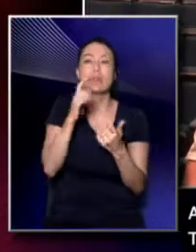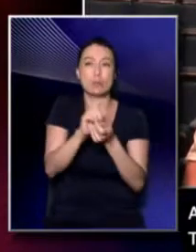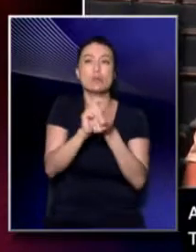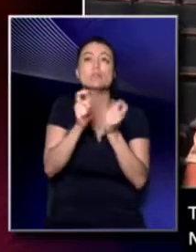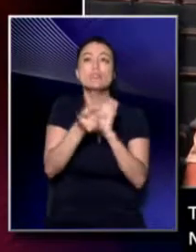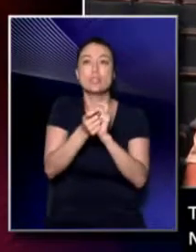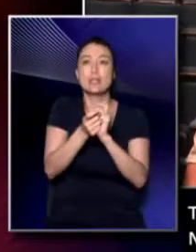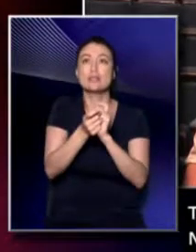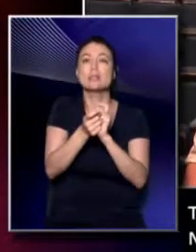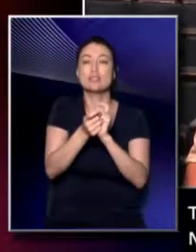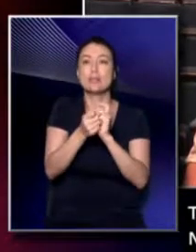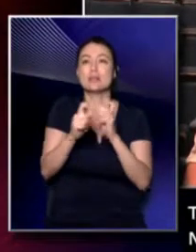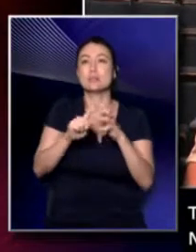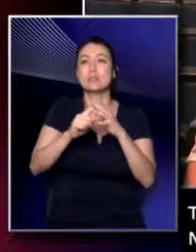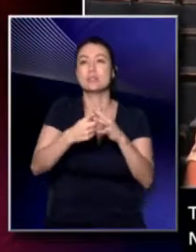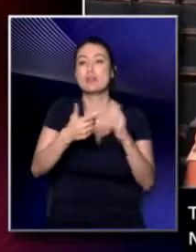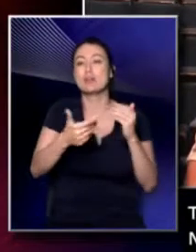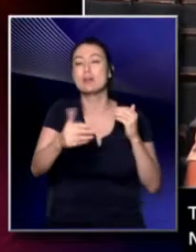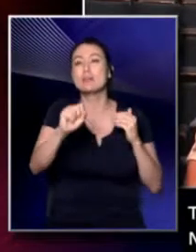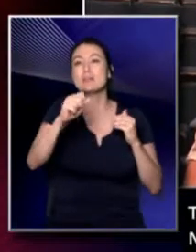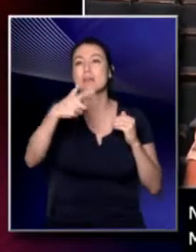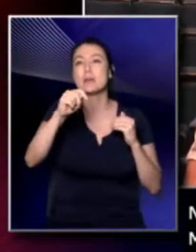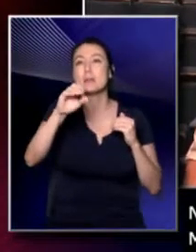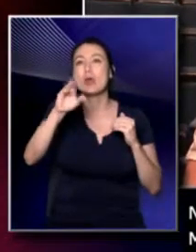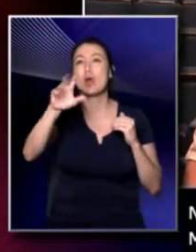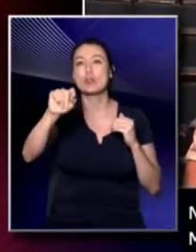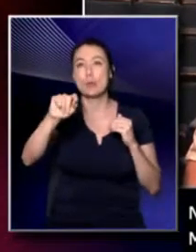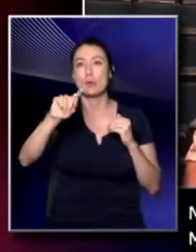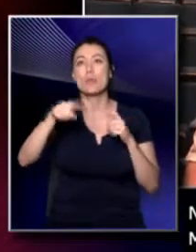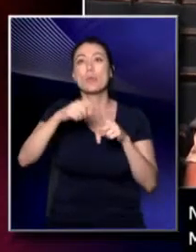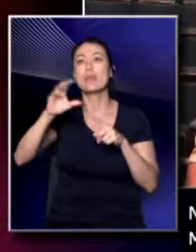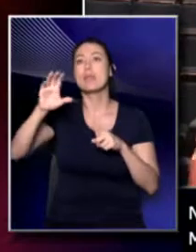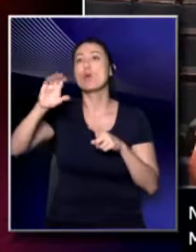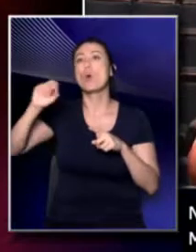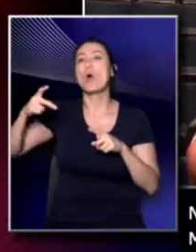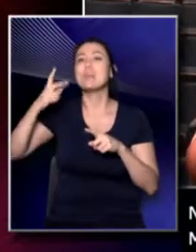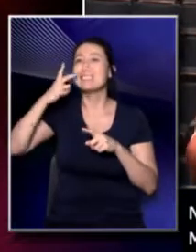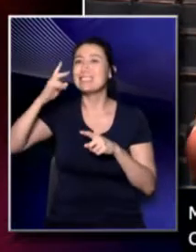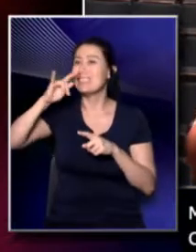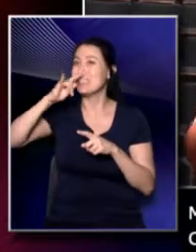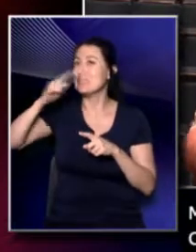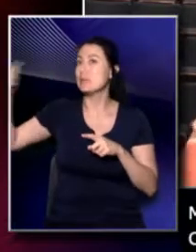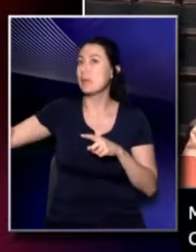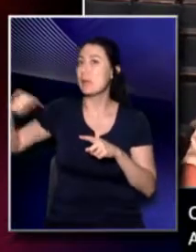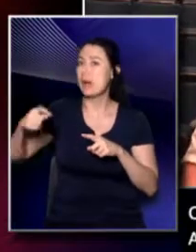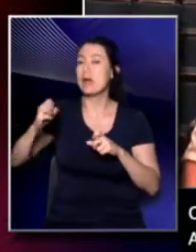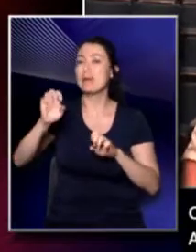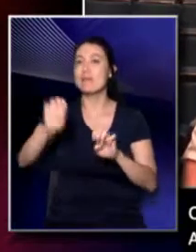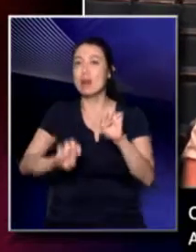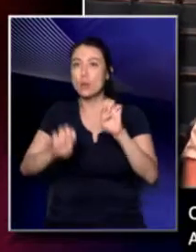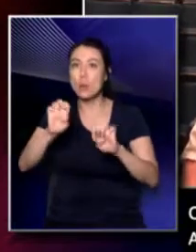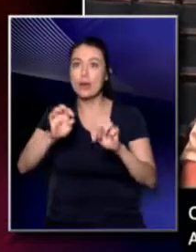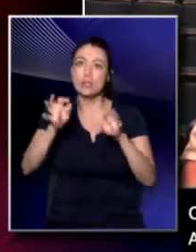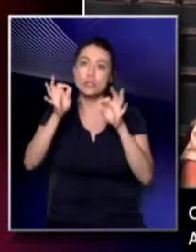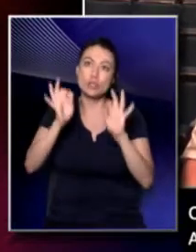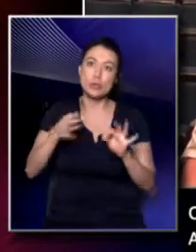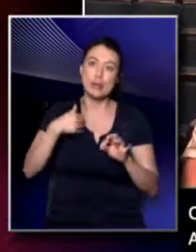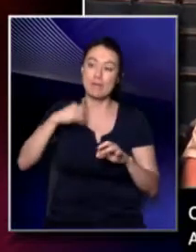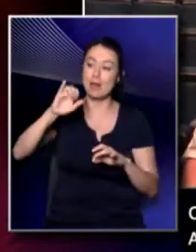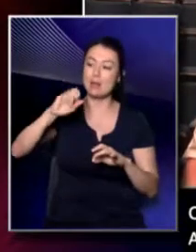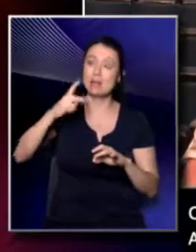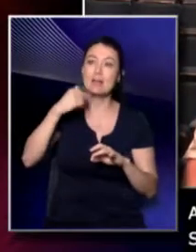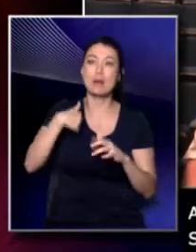into September and October, when the co-ops begin to see kids coming back. They've been evaluated and determined that they have an IEP that